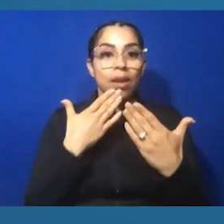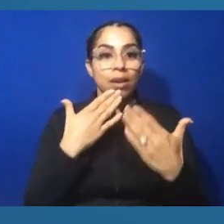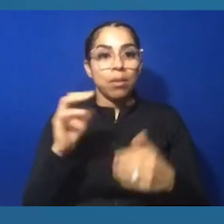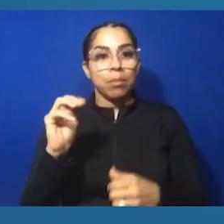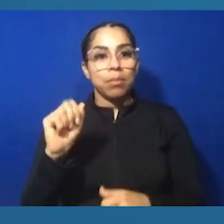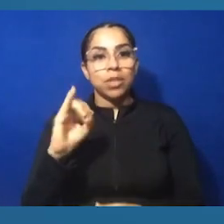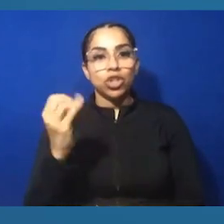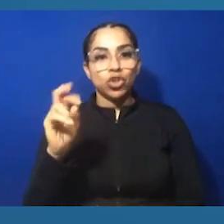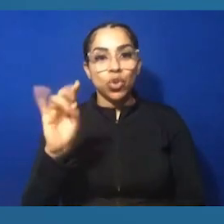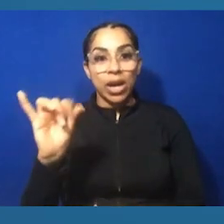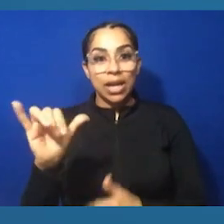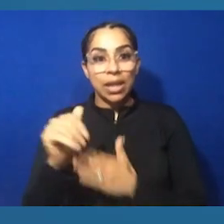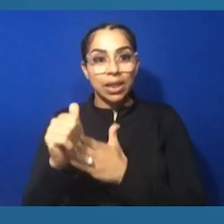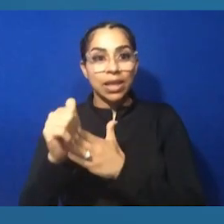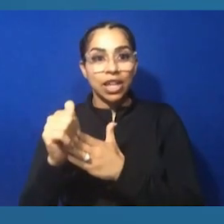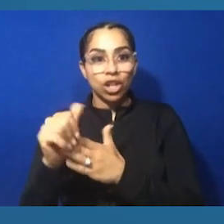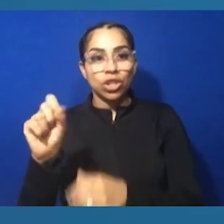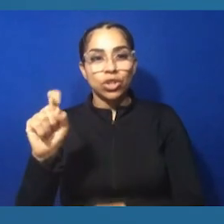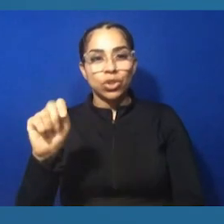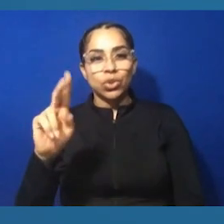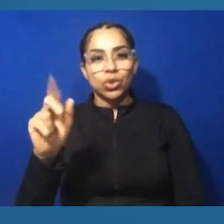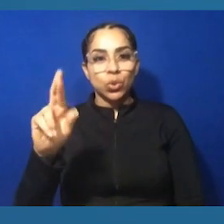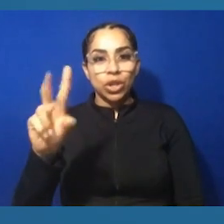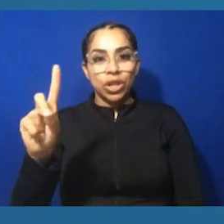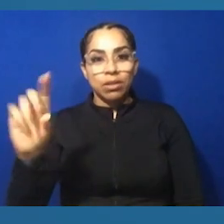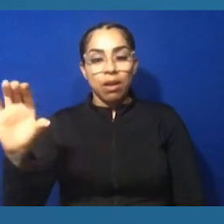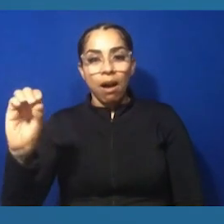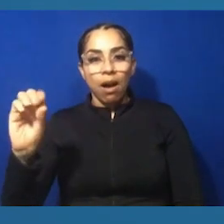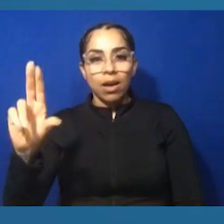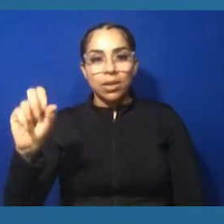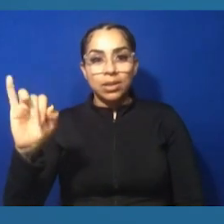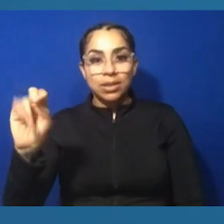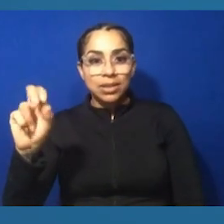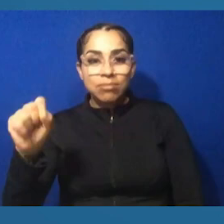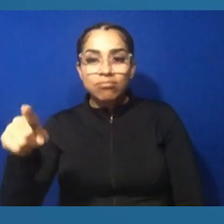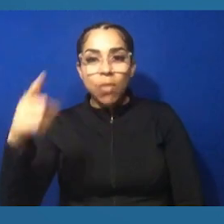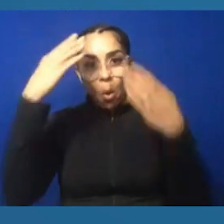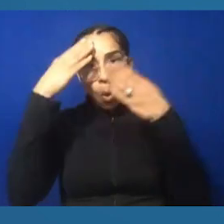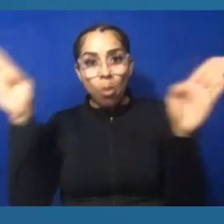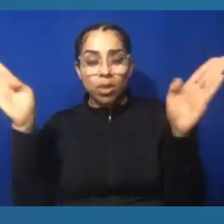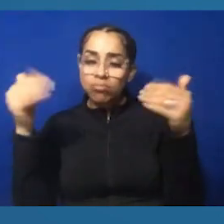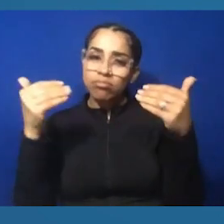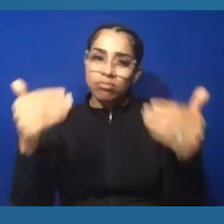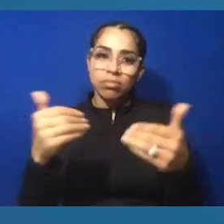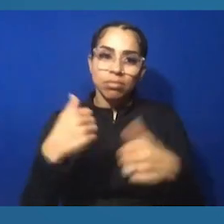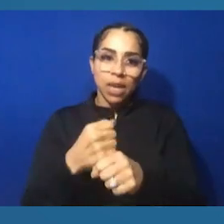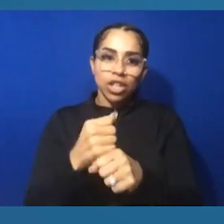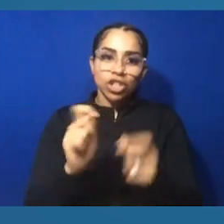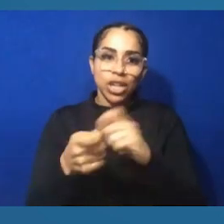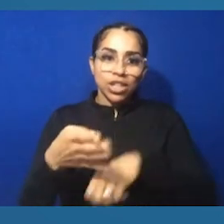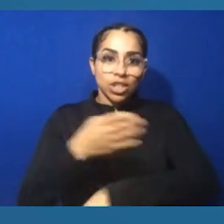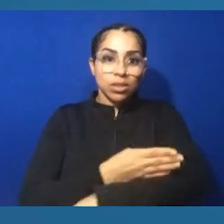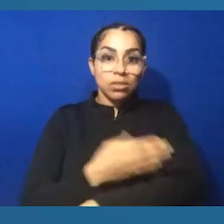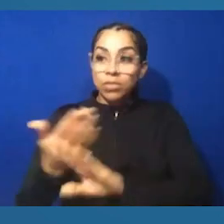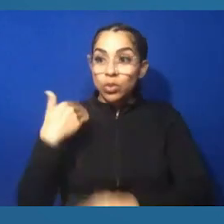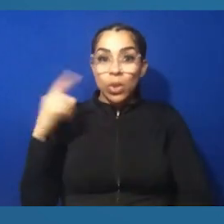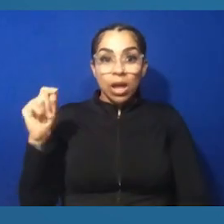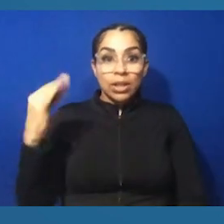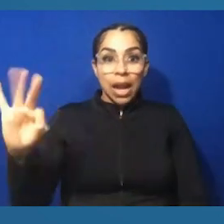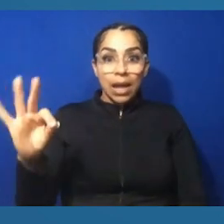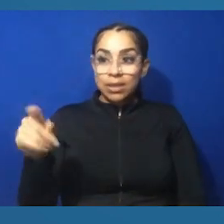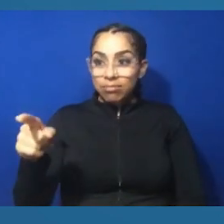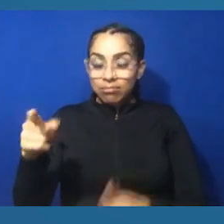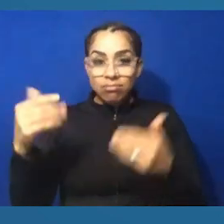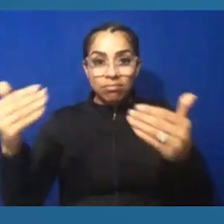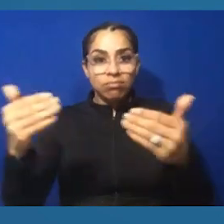her openness to make changes, right? Because this was important to the legislature in 2019 when they made these changes.